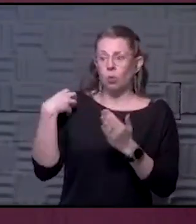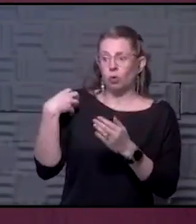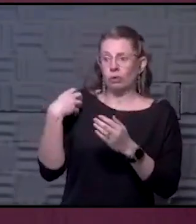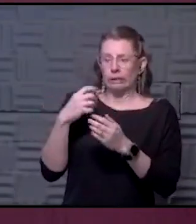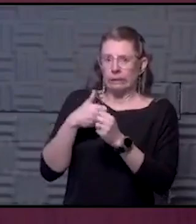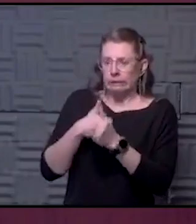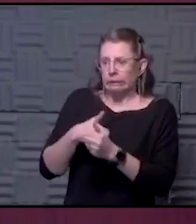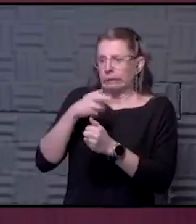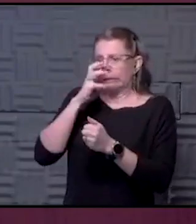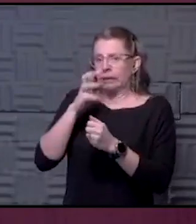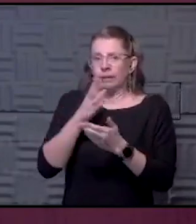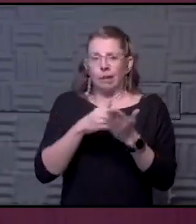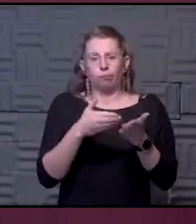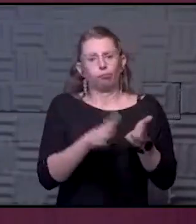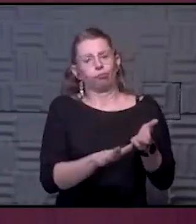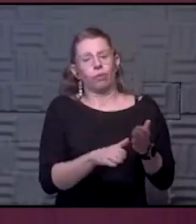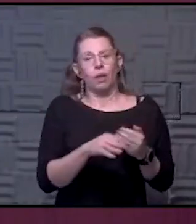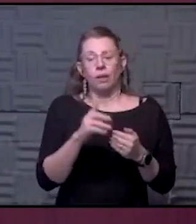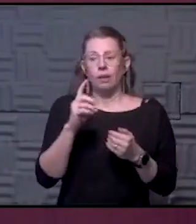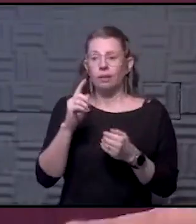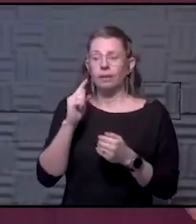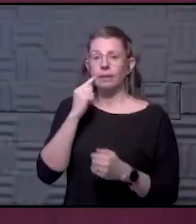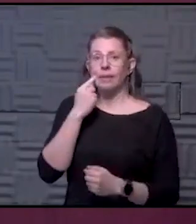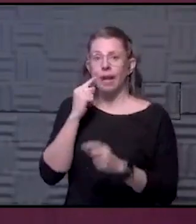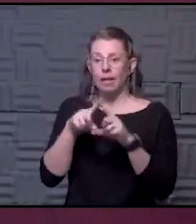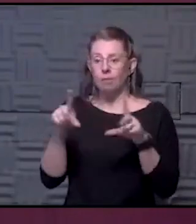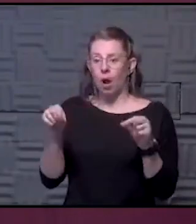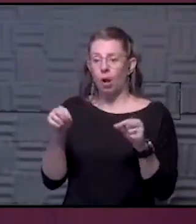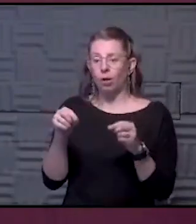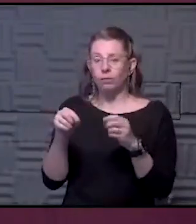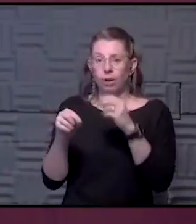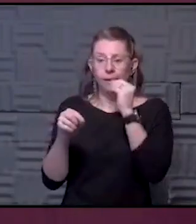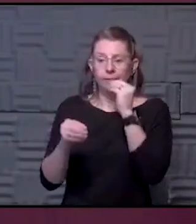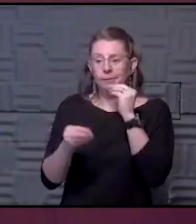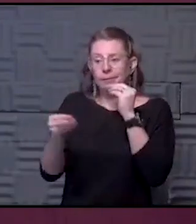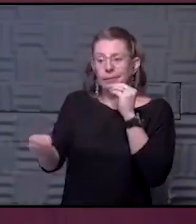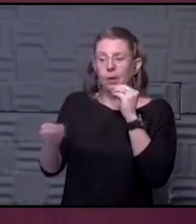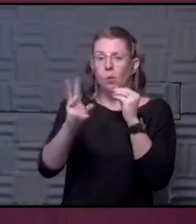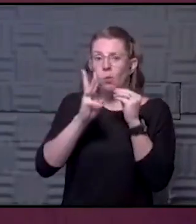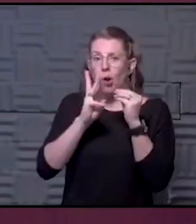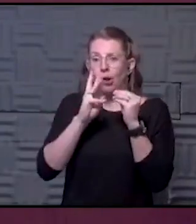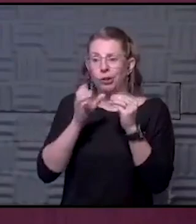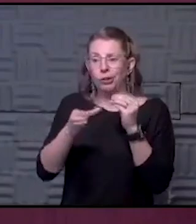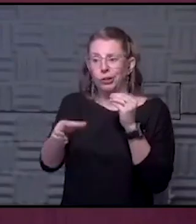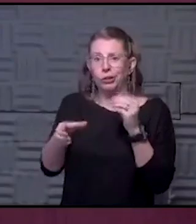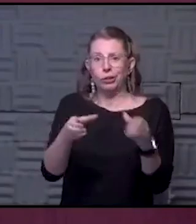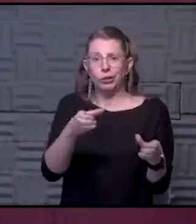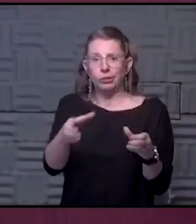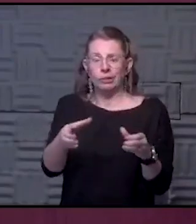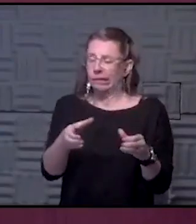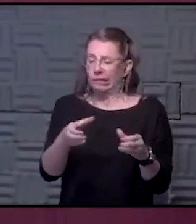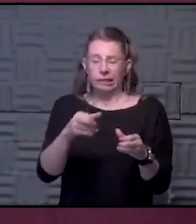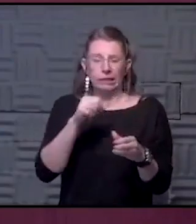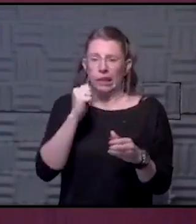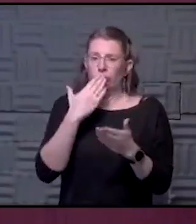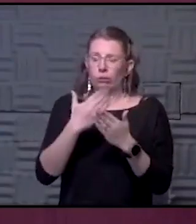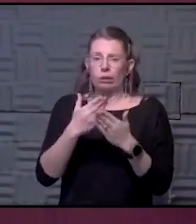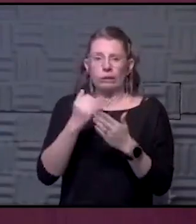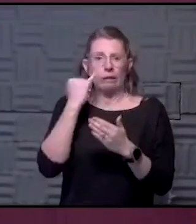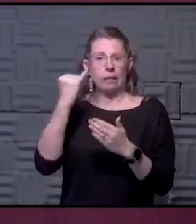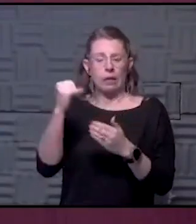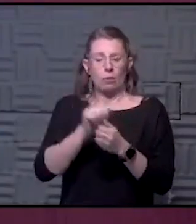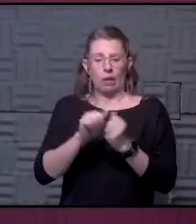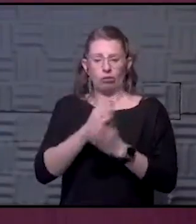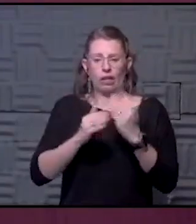not. You know, when you watch someone eating a candy bar while they're handing out water to athletes, you say, no, that's not a good idea. Let's make sure we wash hands